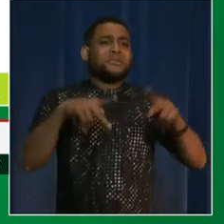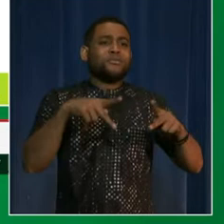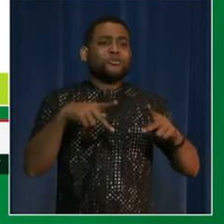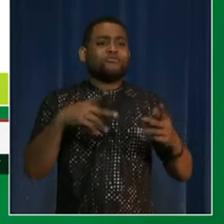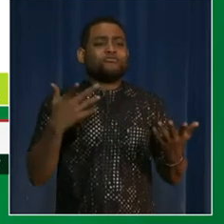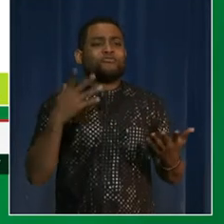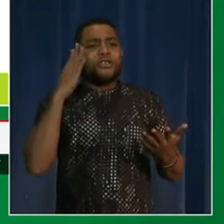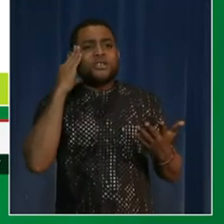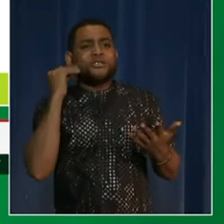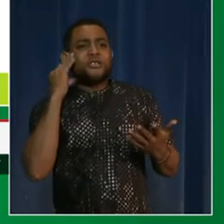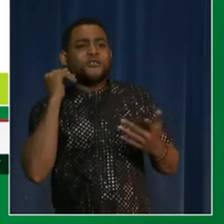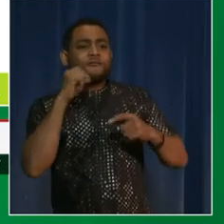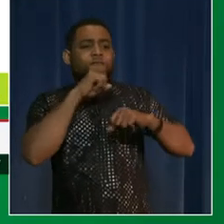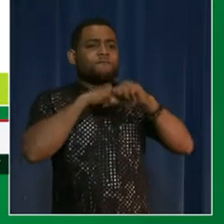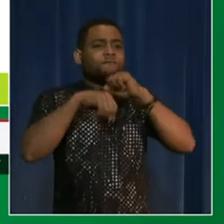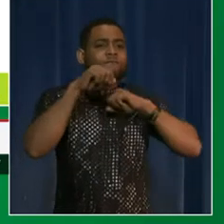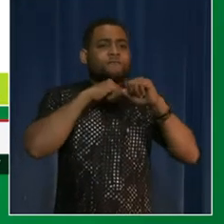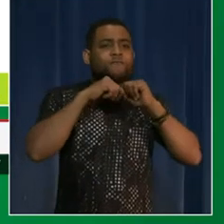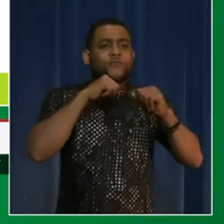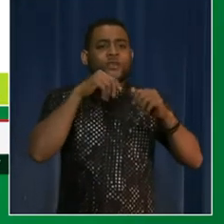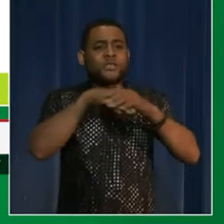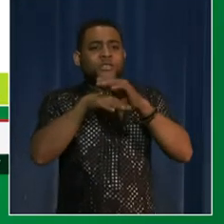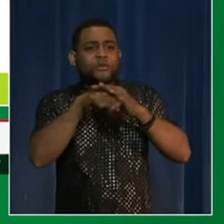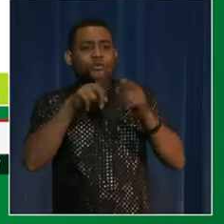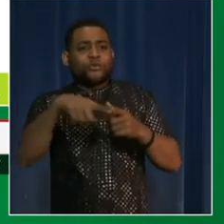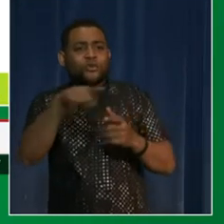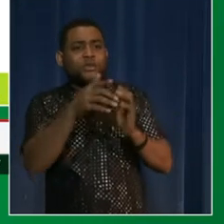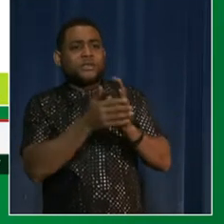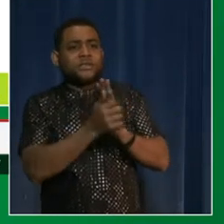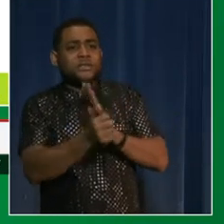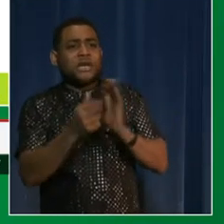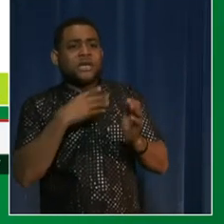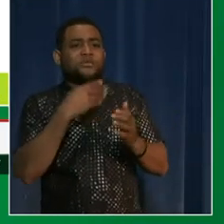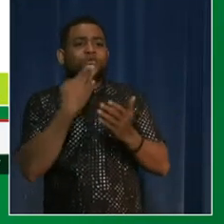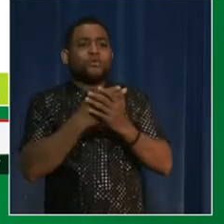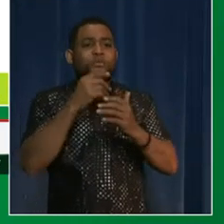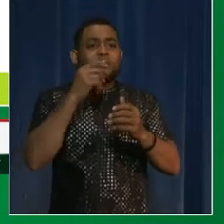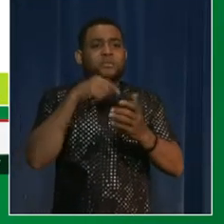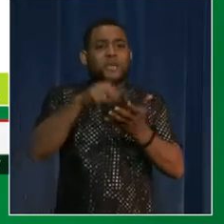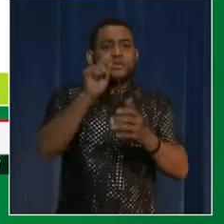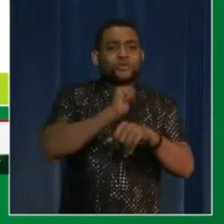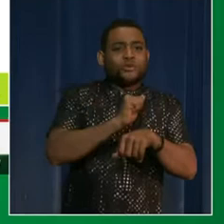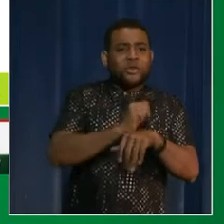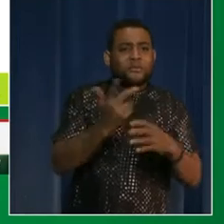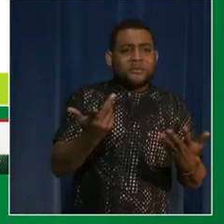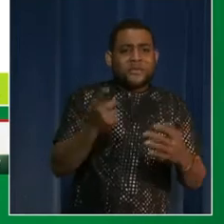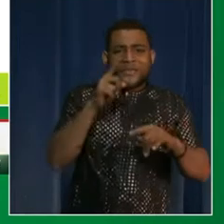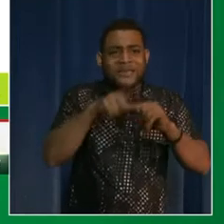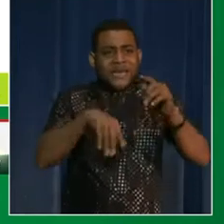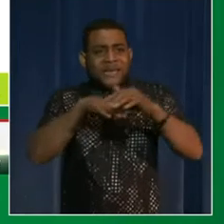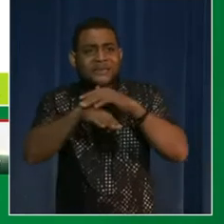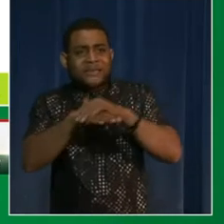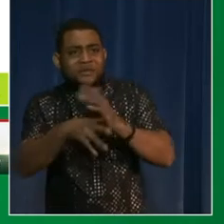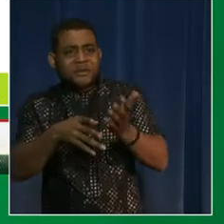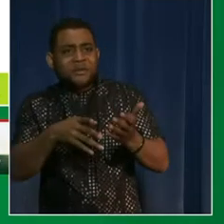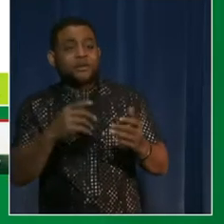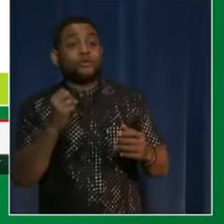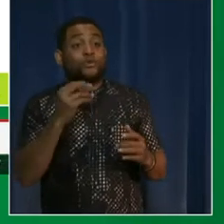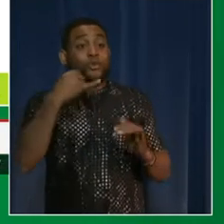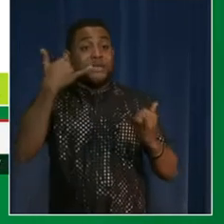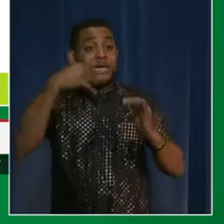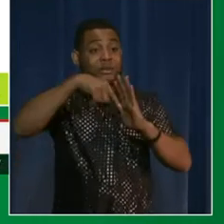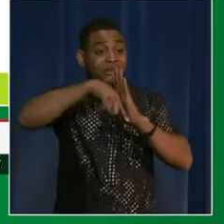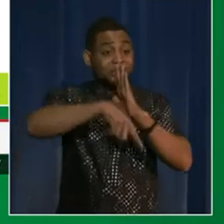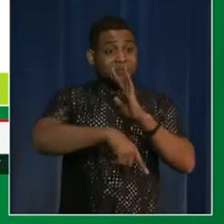to access those skills and those good-paying jobs that come with them. So today, I'm excited to announce that we are deepening our investment in DC through a